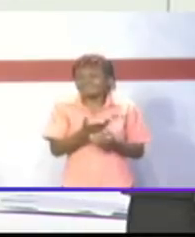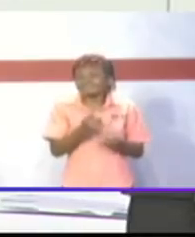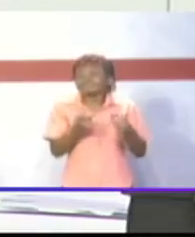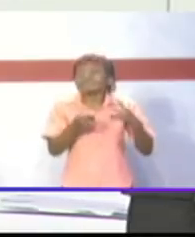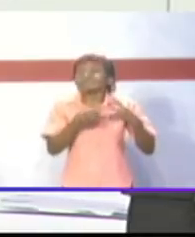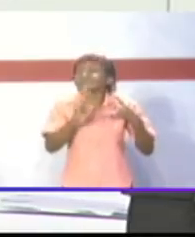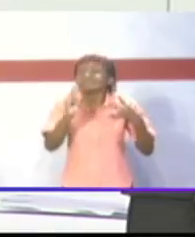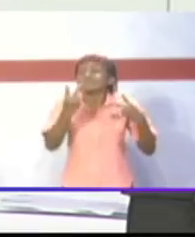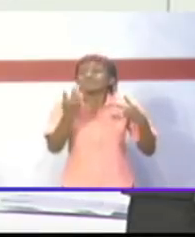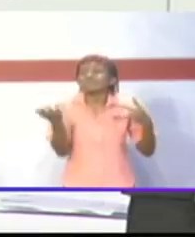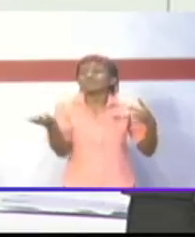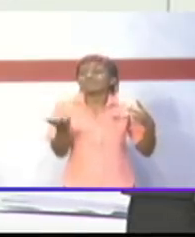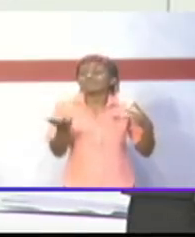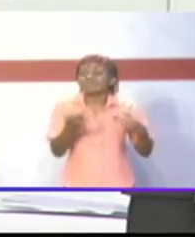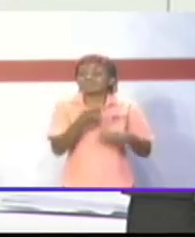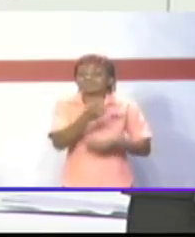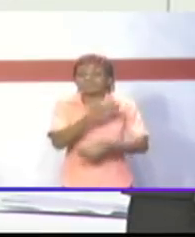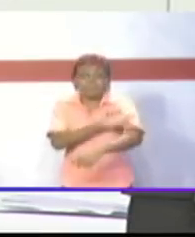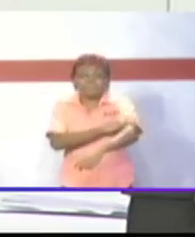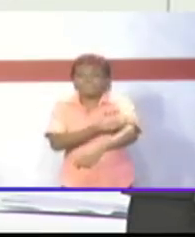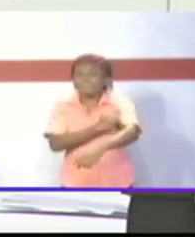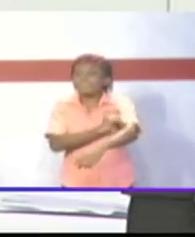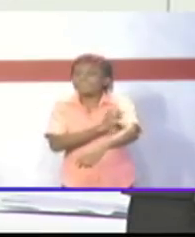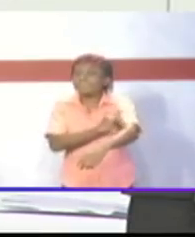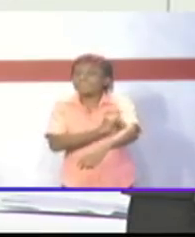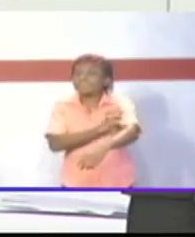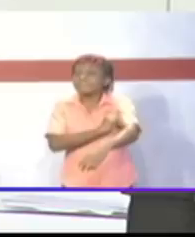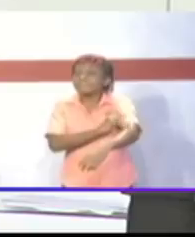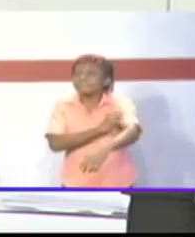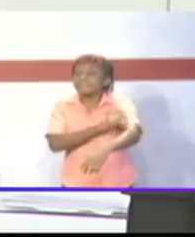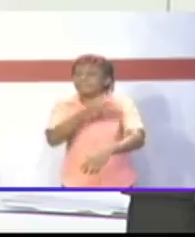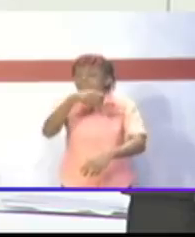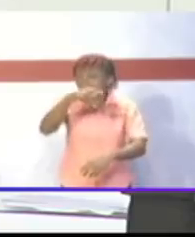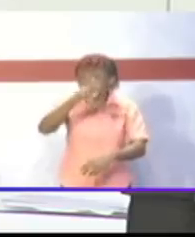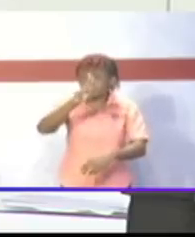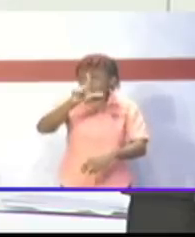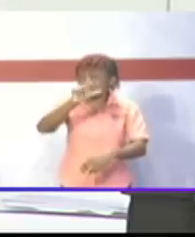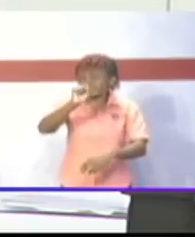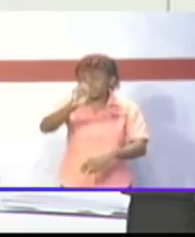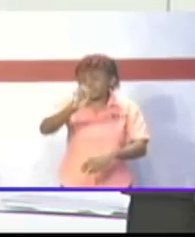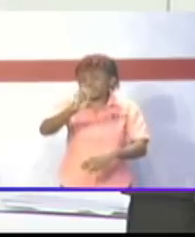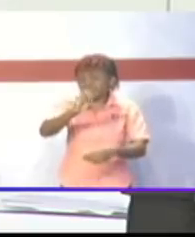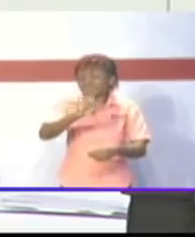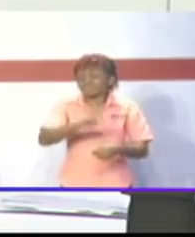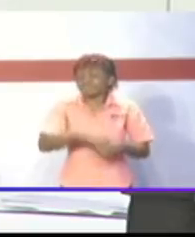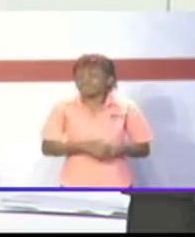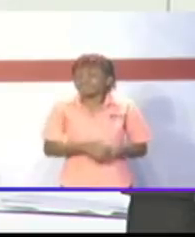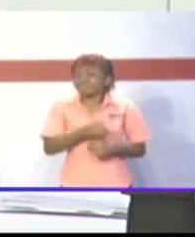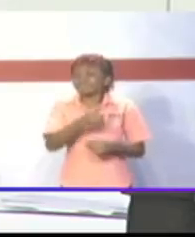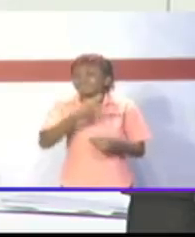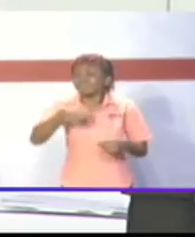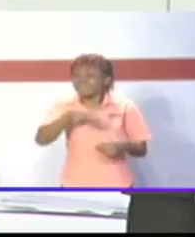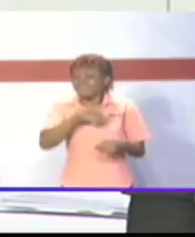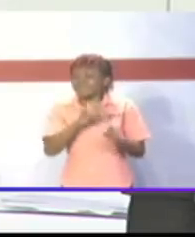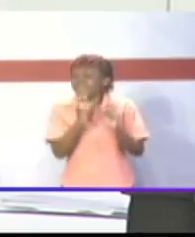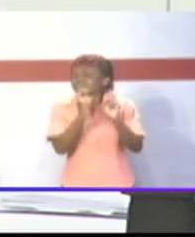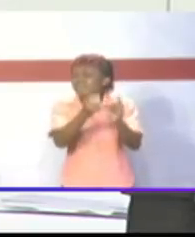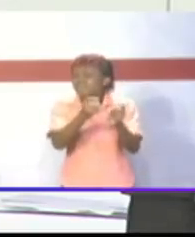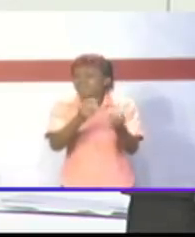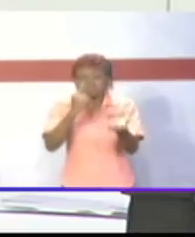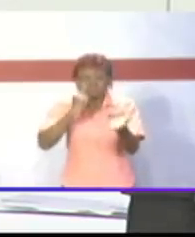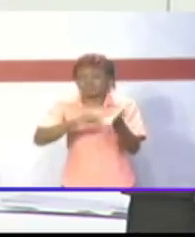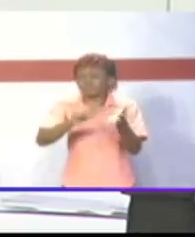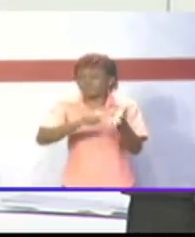person's pulse, anything above 100 beats per minute. Again, very easy to be timed at home. Patients also have pulse